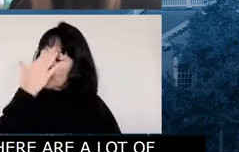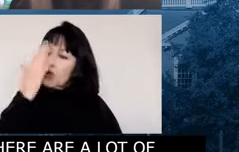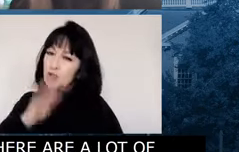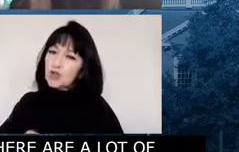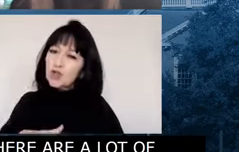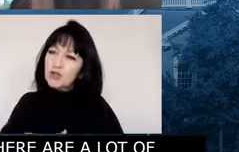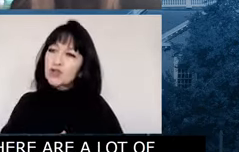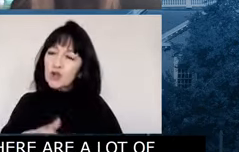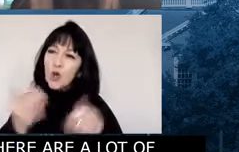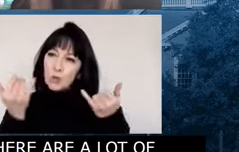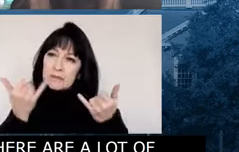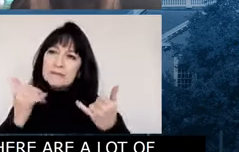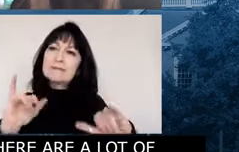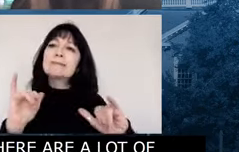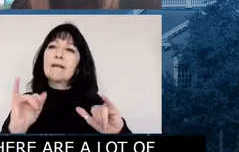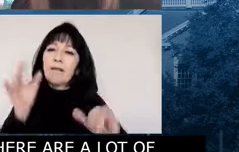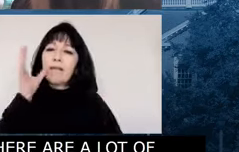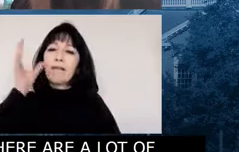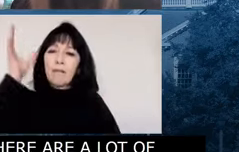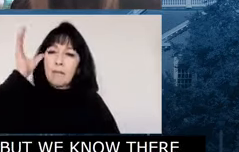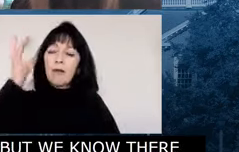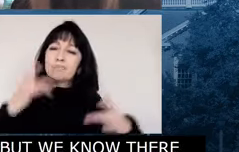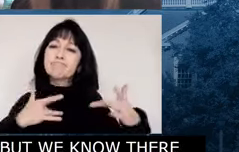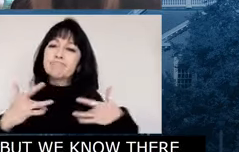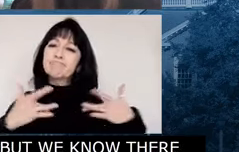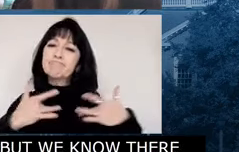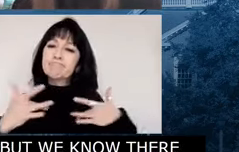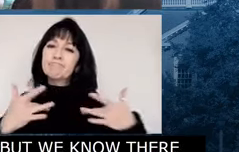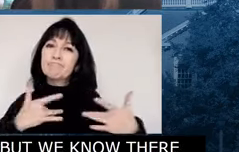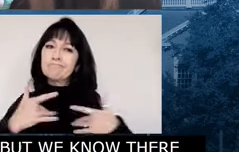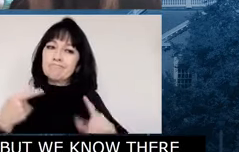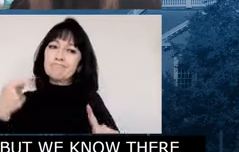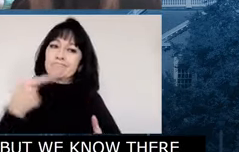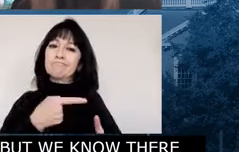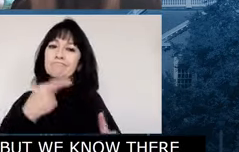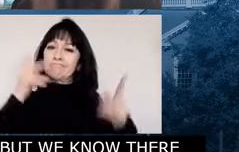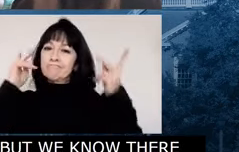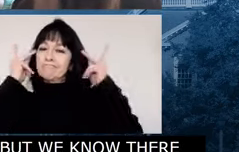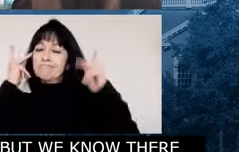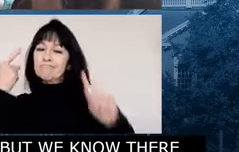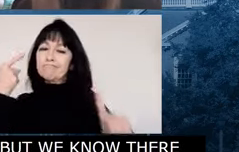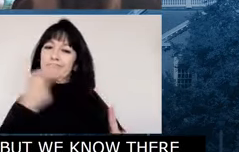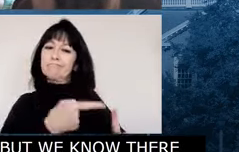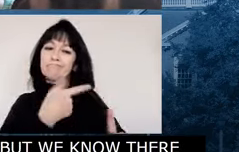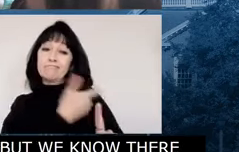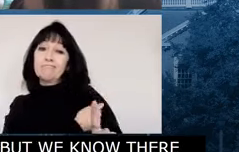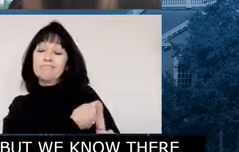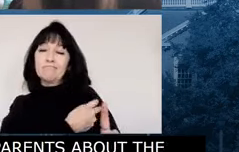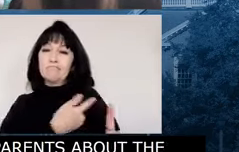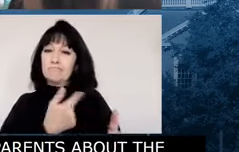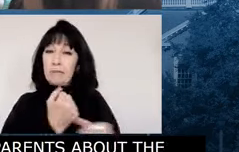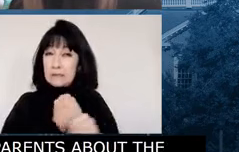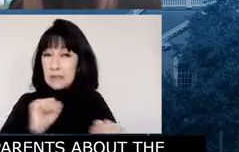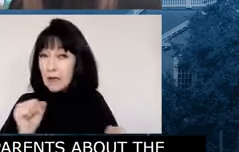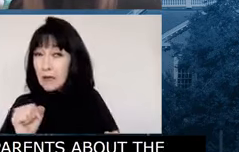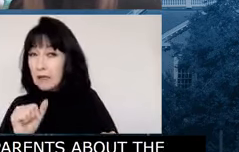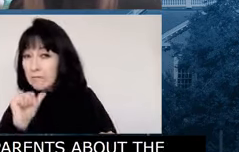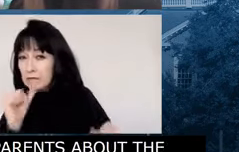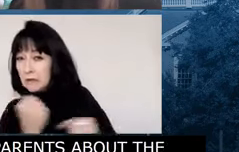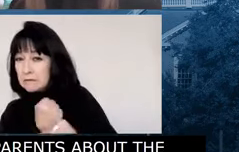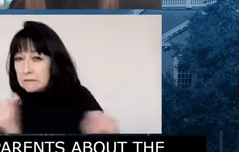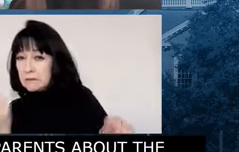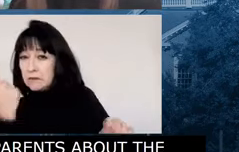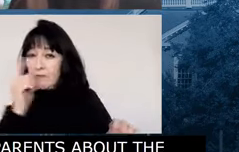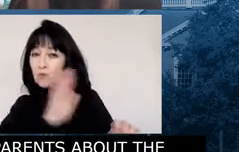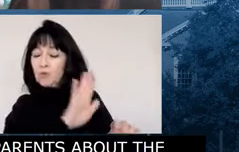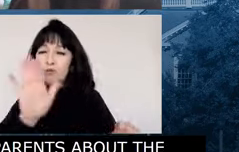of concerns from parents about the safety of the vaccine, which was really driving, much